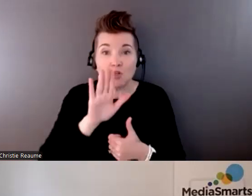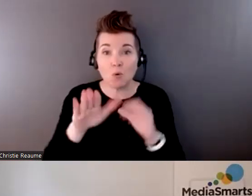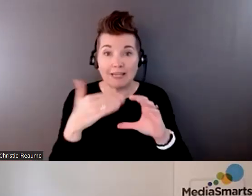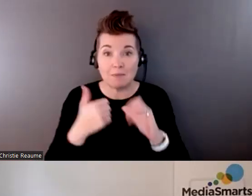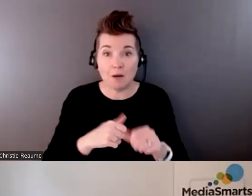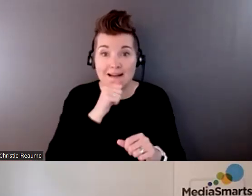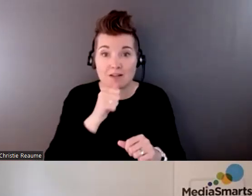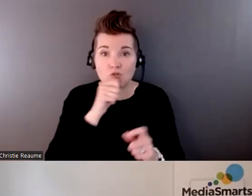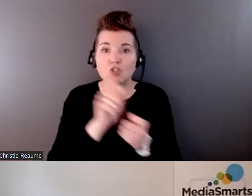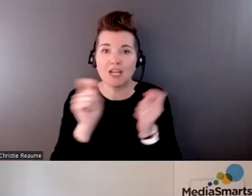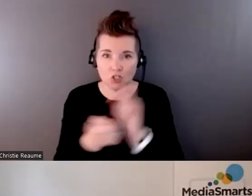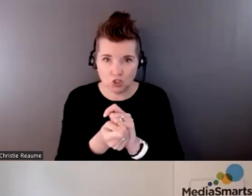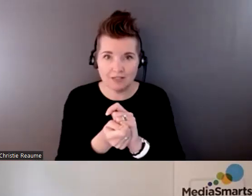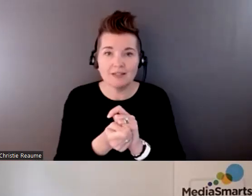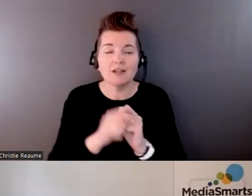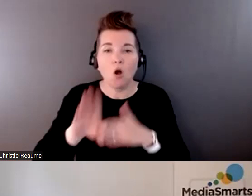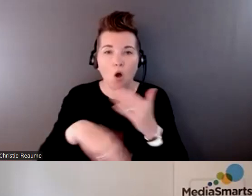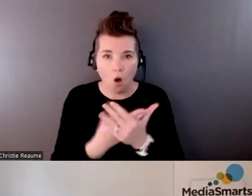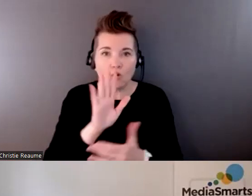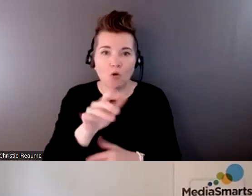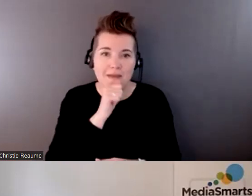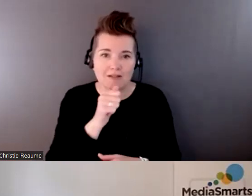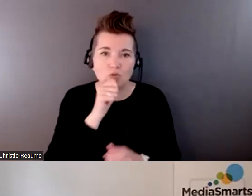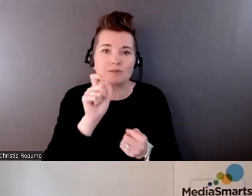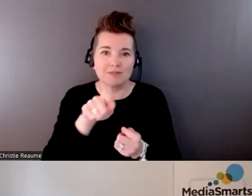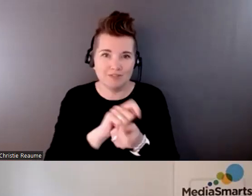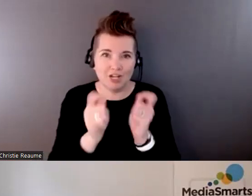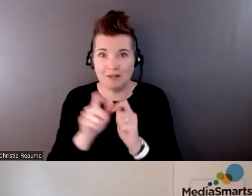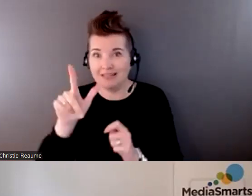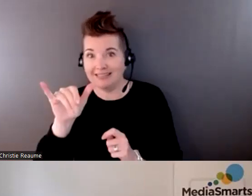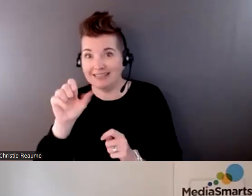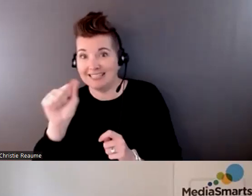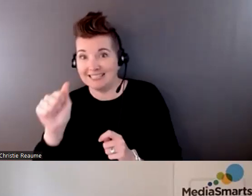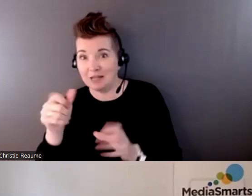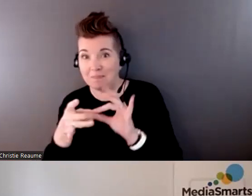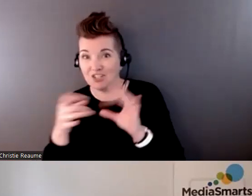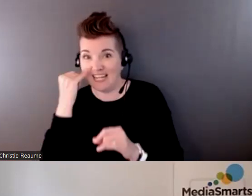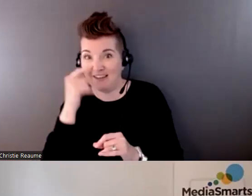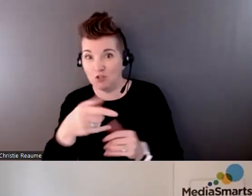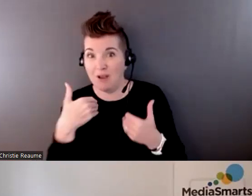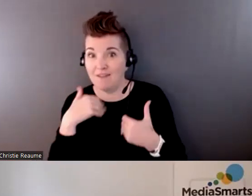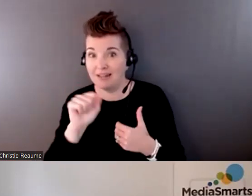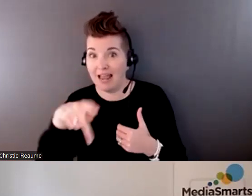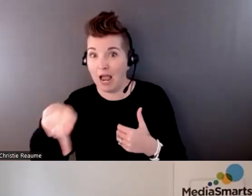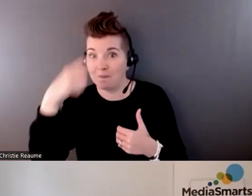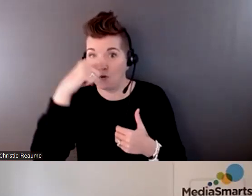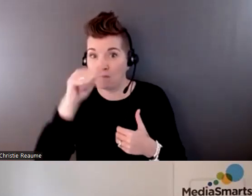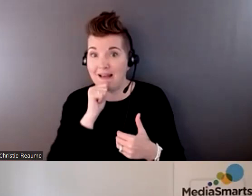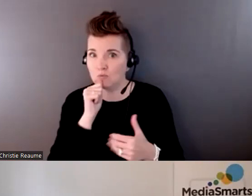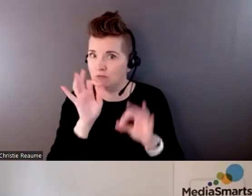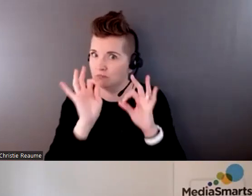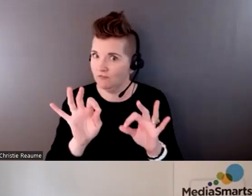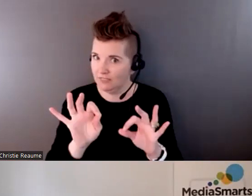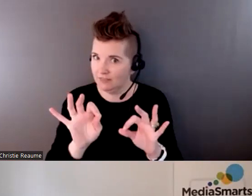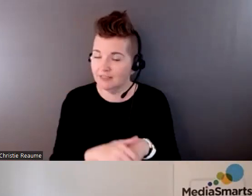different from all your other passwords but again I think it was Lisa who mentioned if you have a password manager that's a good tool to help you do that